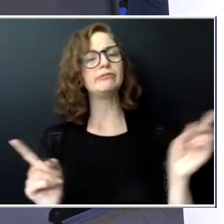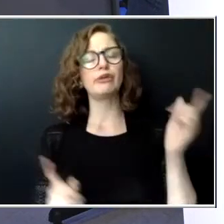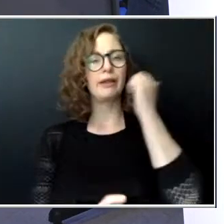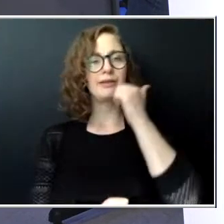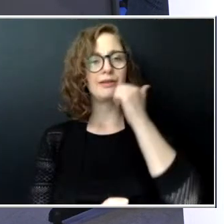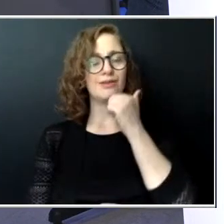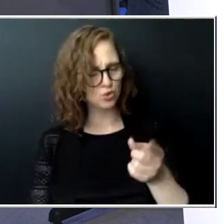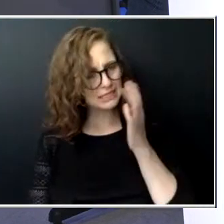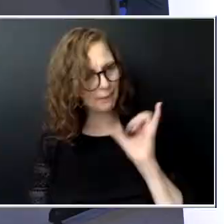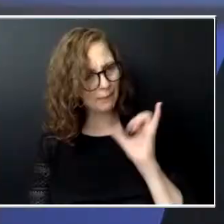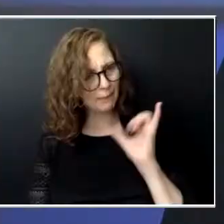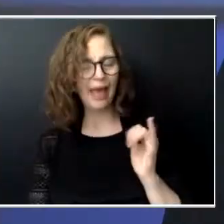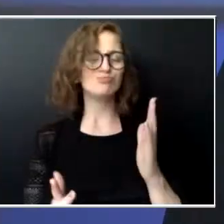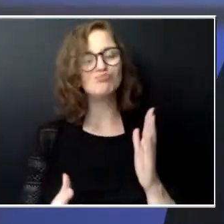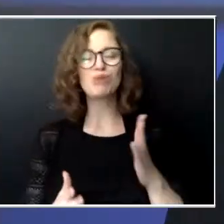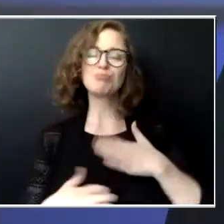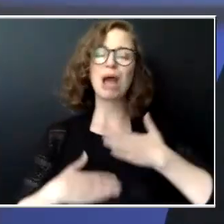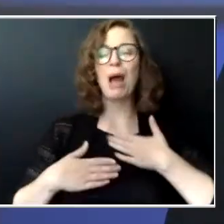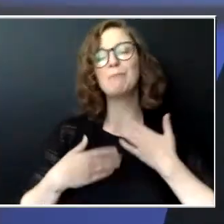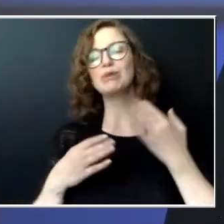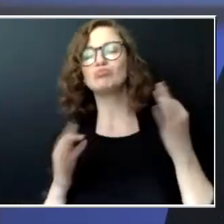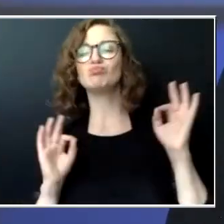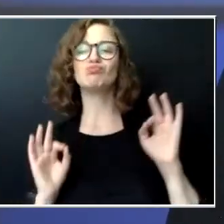you? Man, that's.